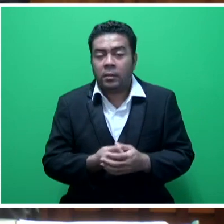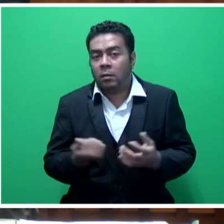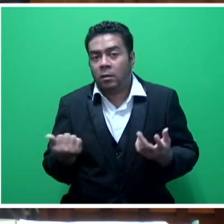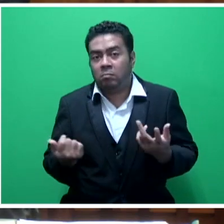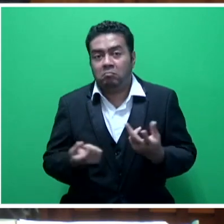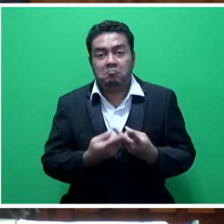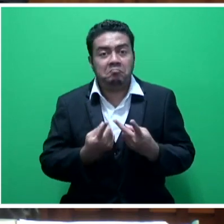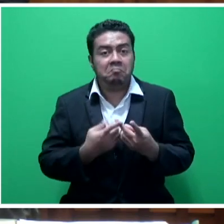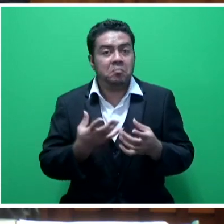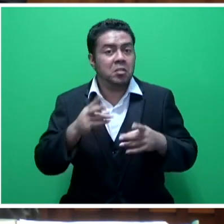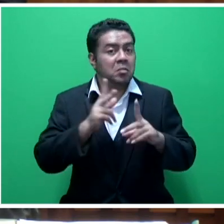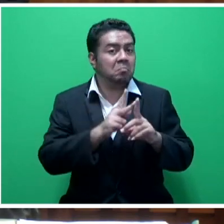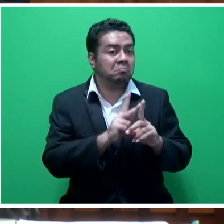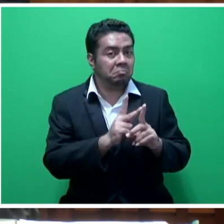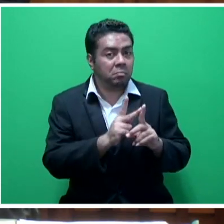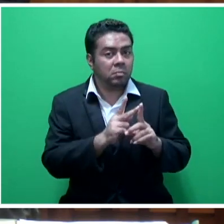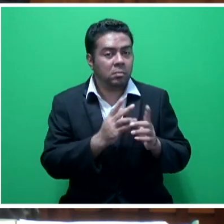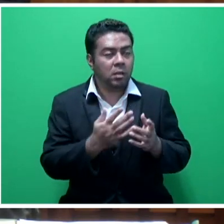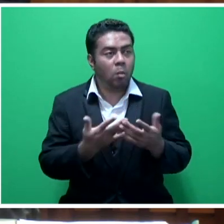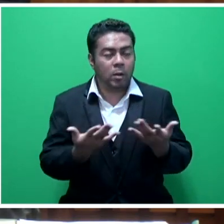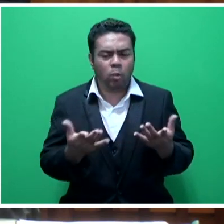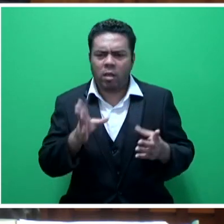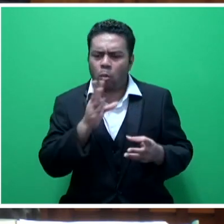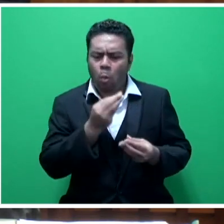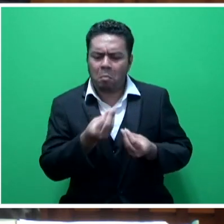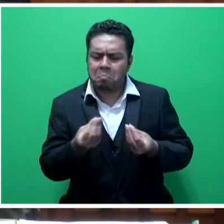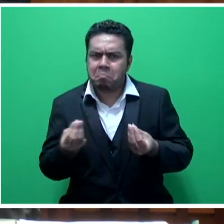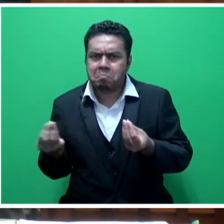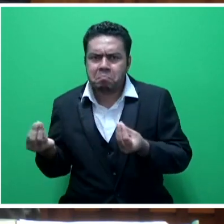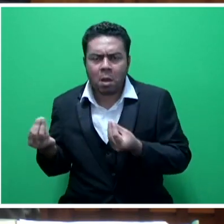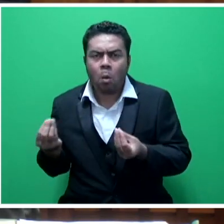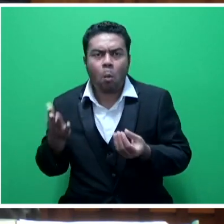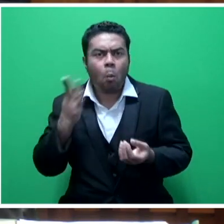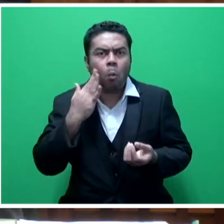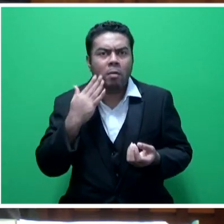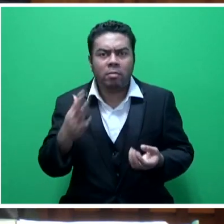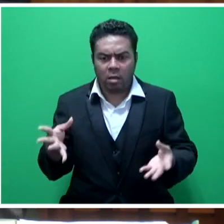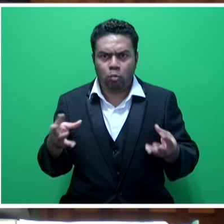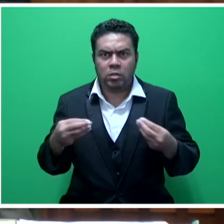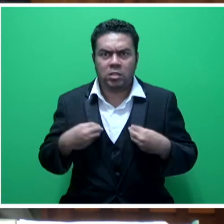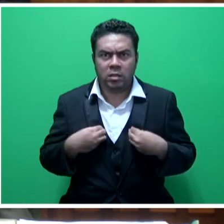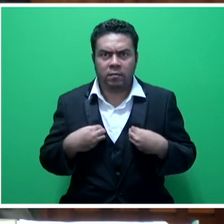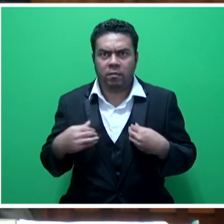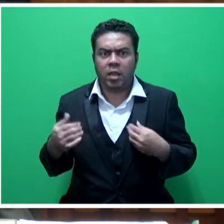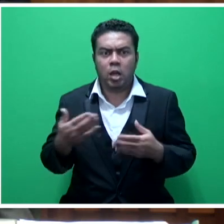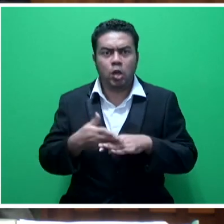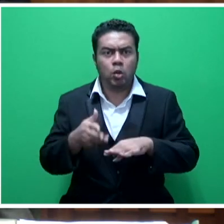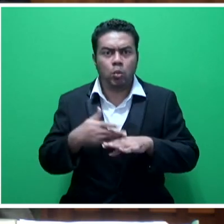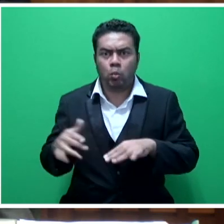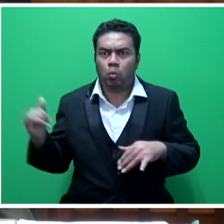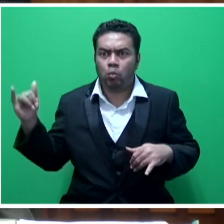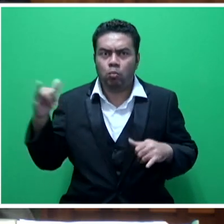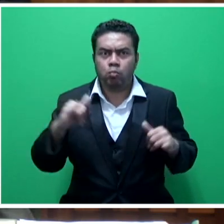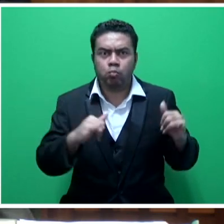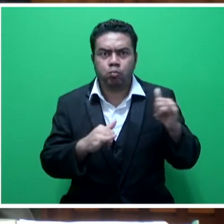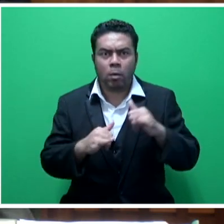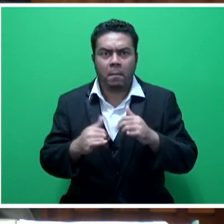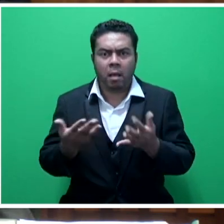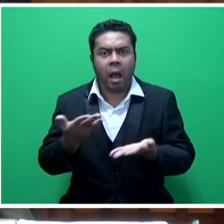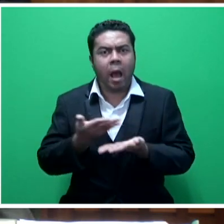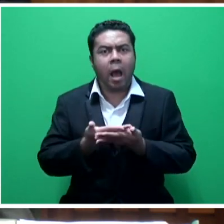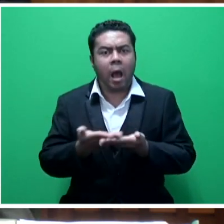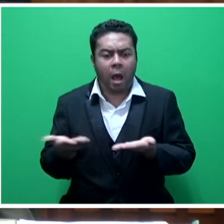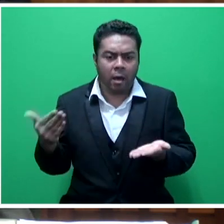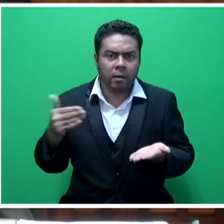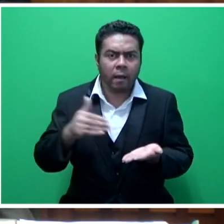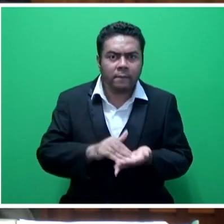unpredictable pandemic. But they were quiet when they saw the new A350s arrive. They were quiet when we reopened Japan, when we went to Singapore, when